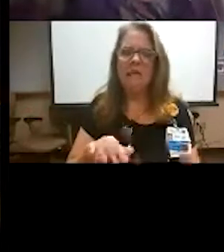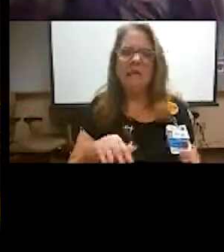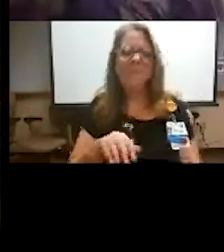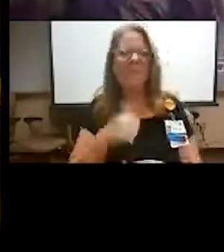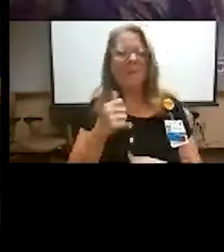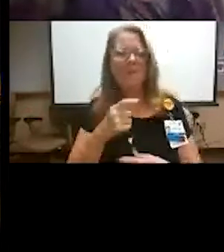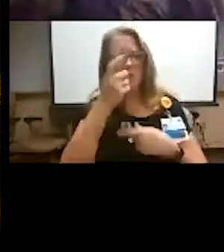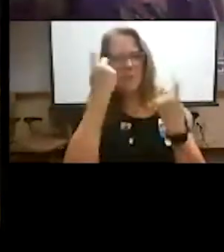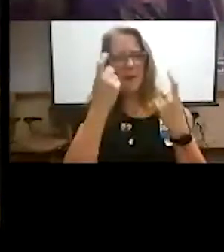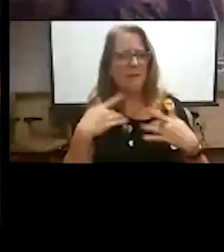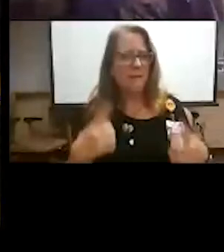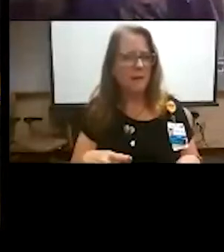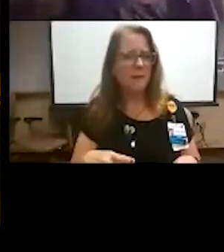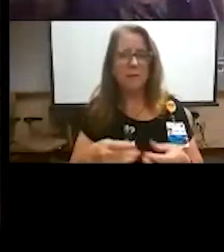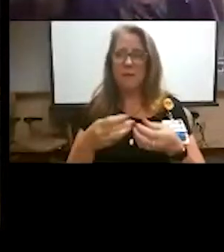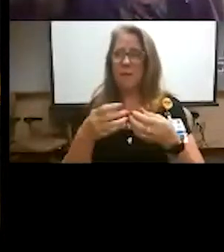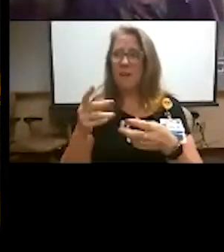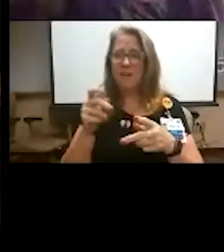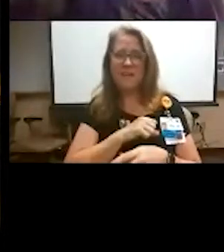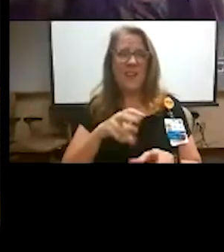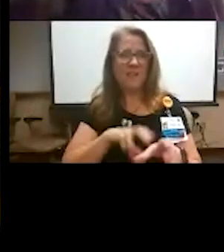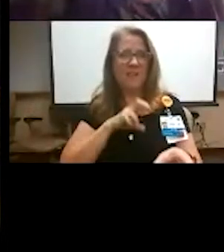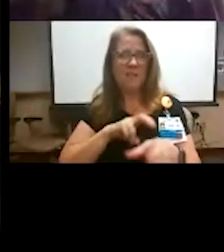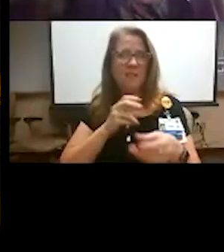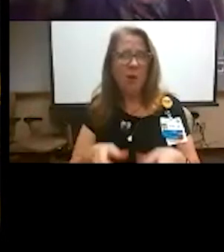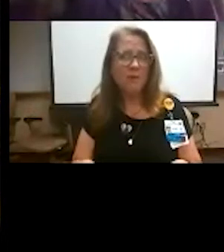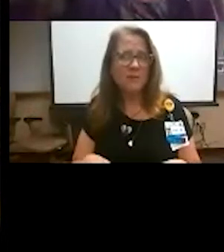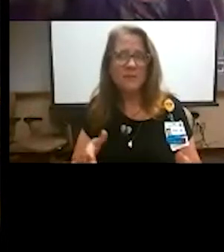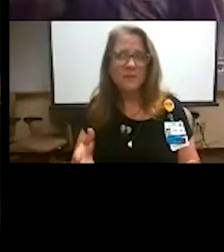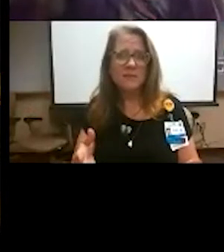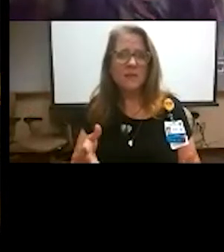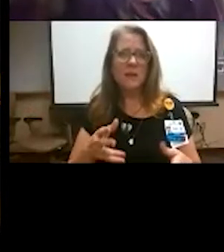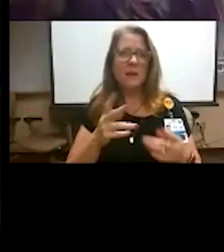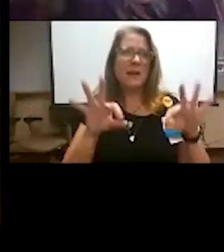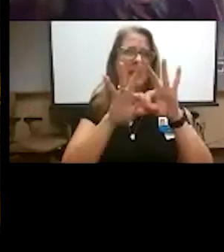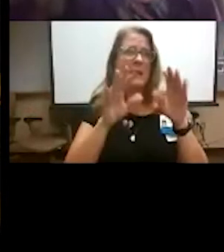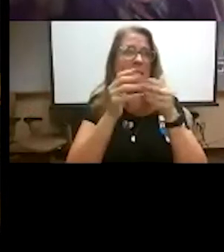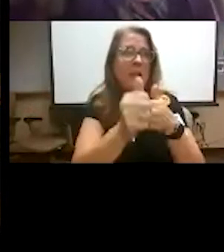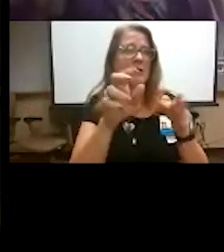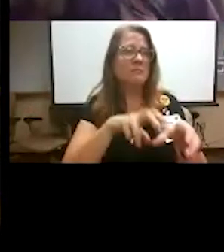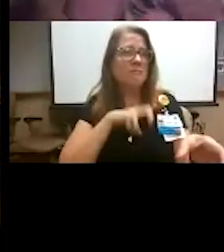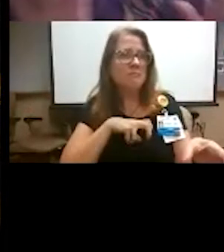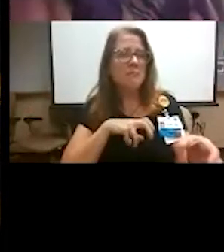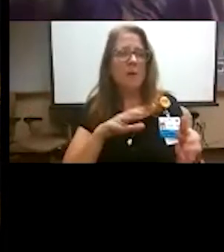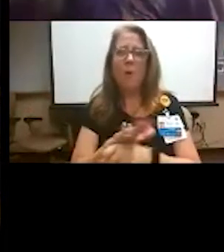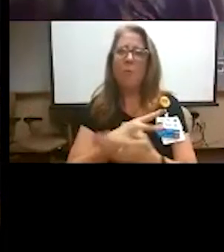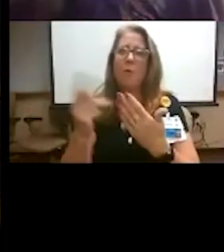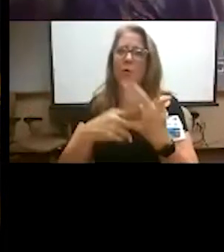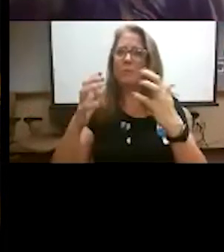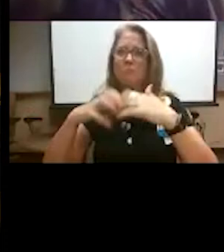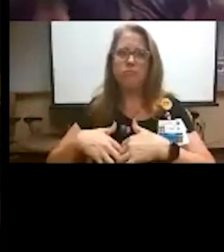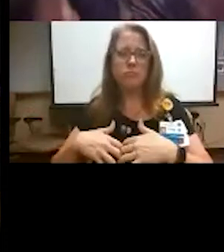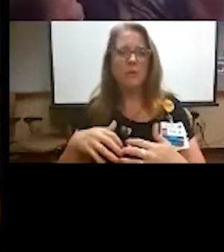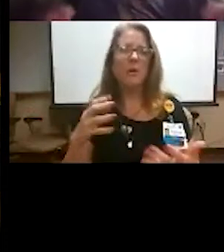traumatic events, losses of key staff, losses of key leaders, losses of whole programs. All of